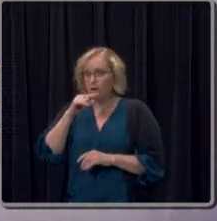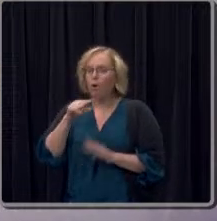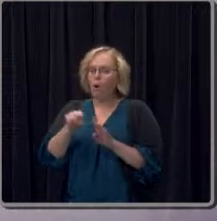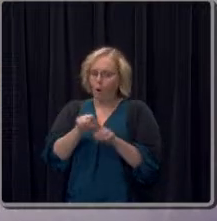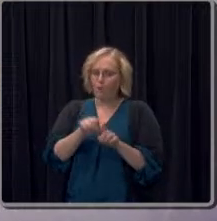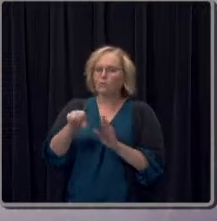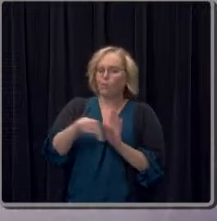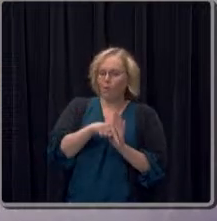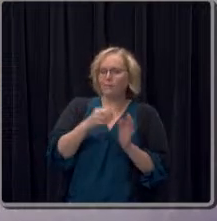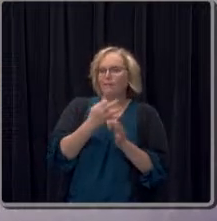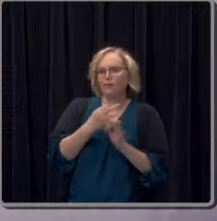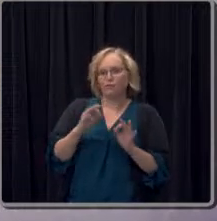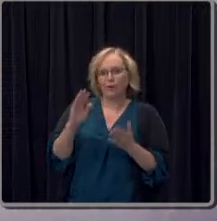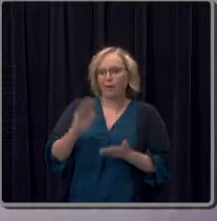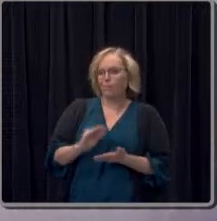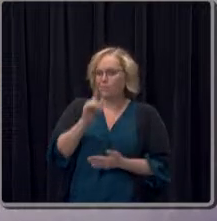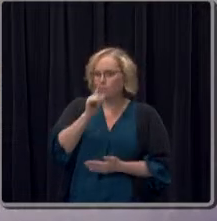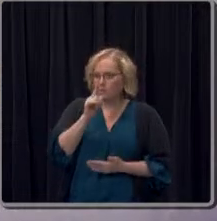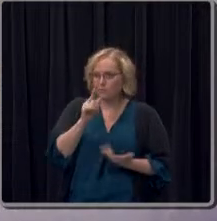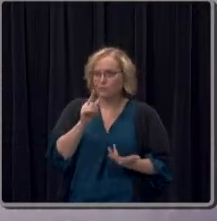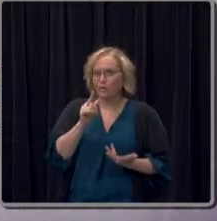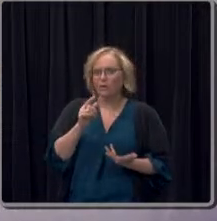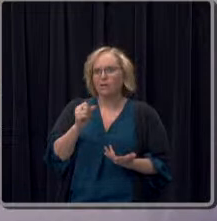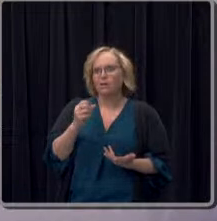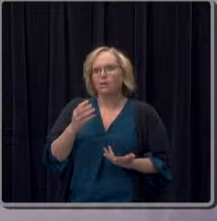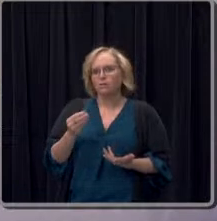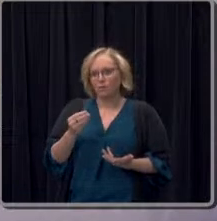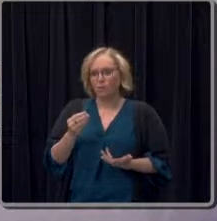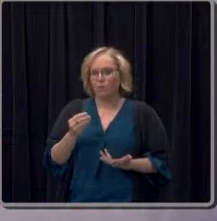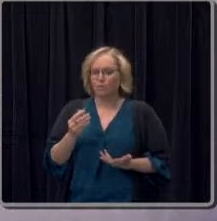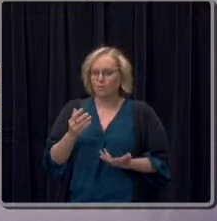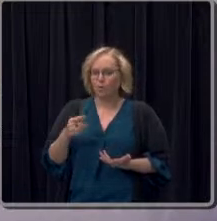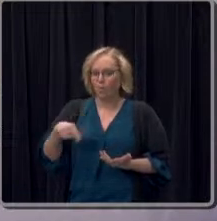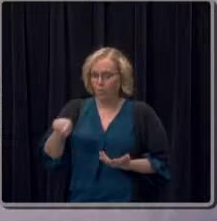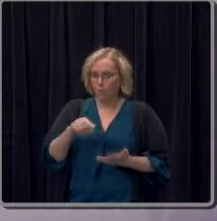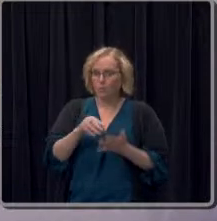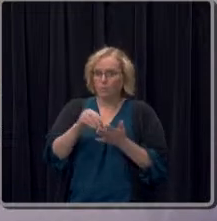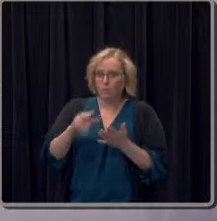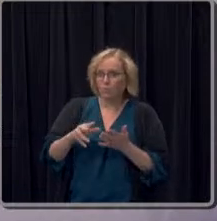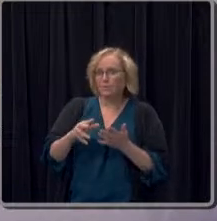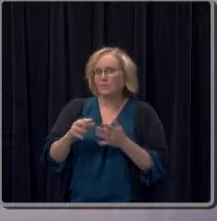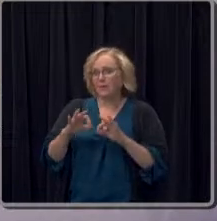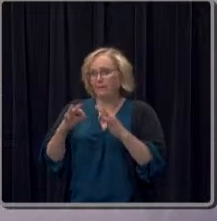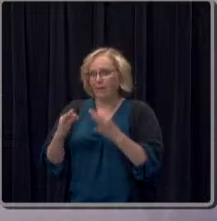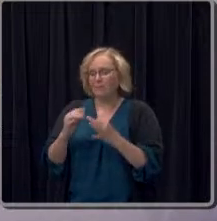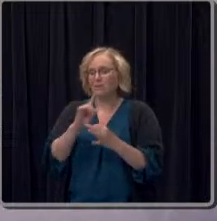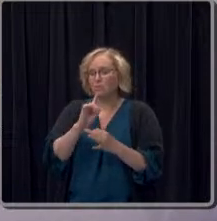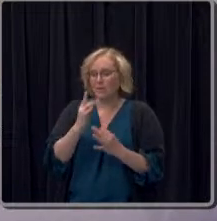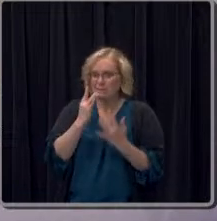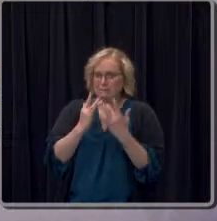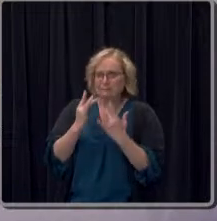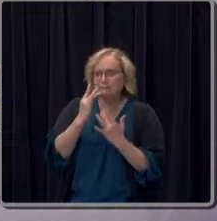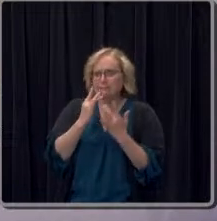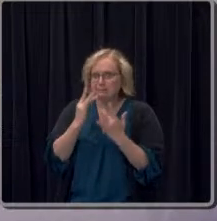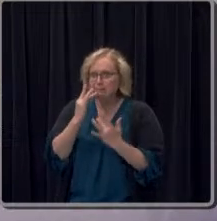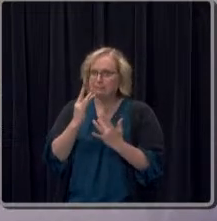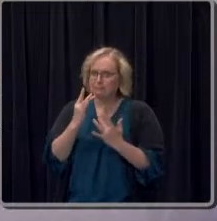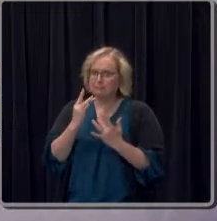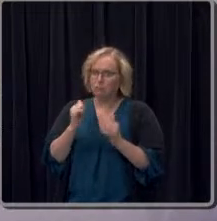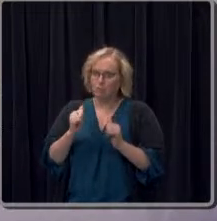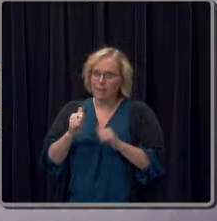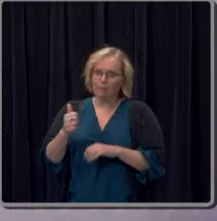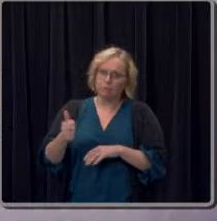And so you're talking about some students and some families that really have some financial hardships getting to and from